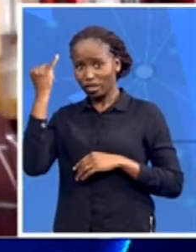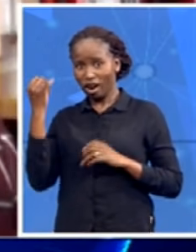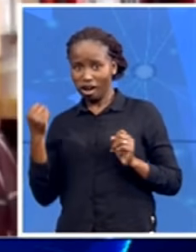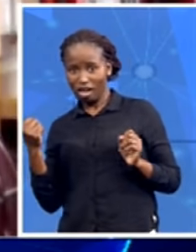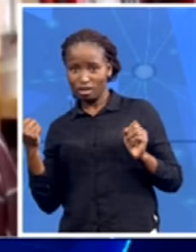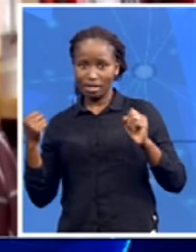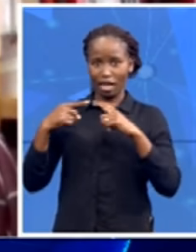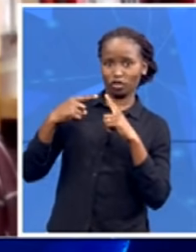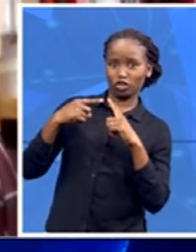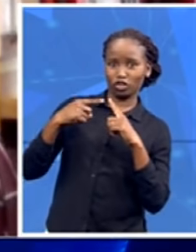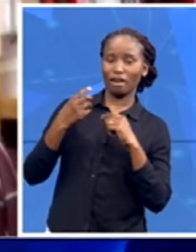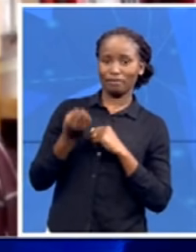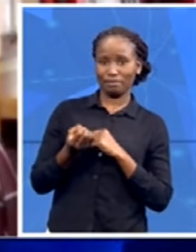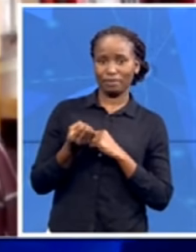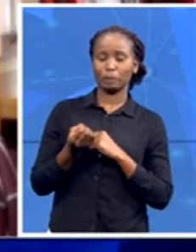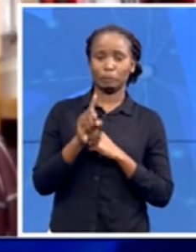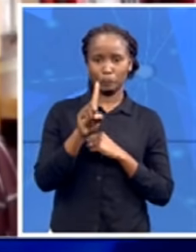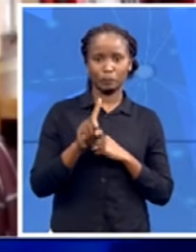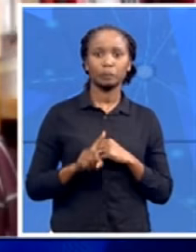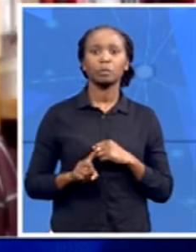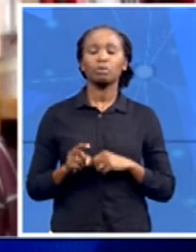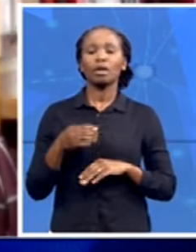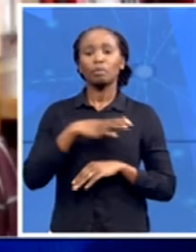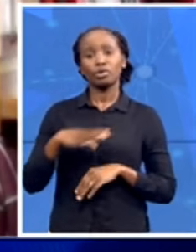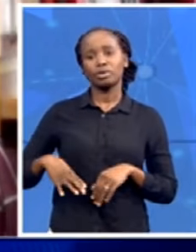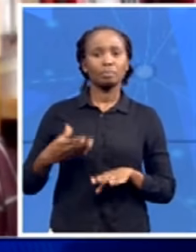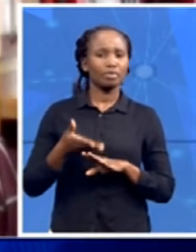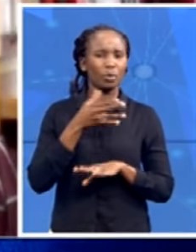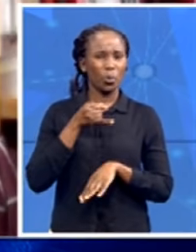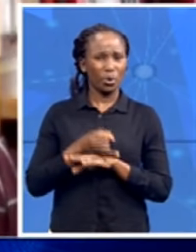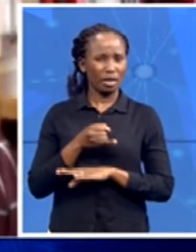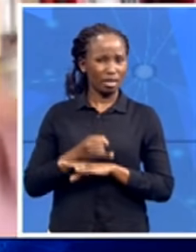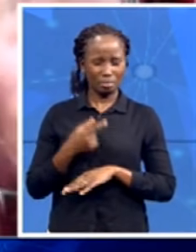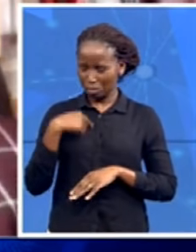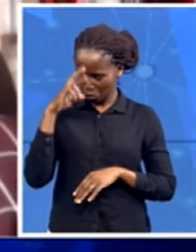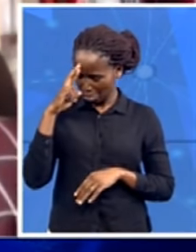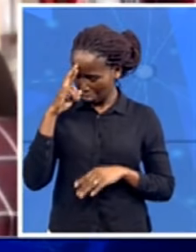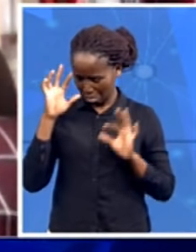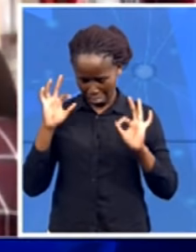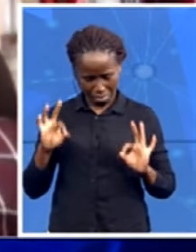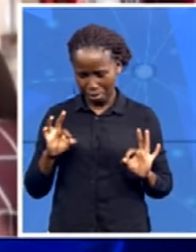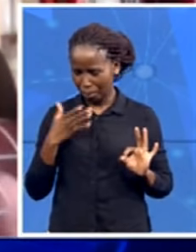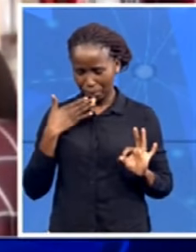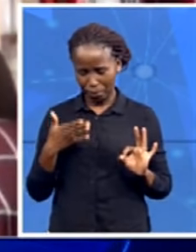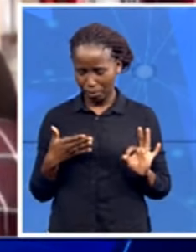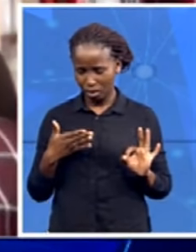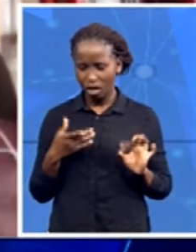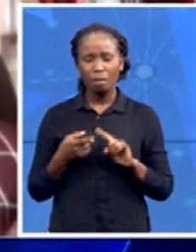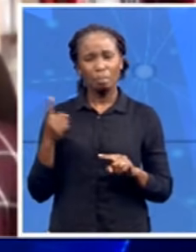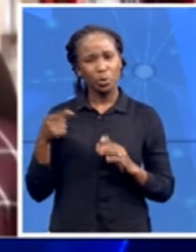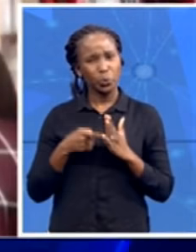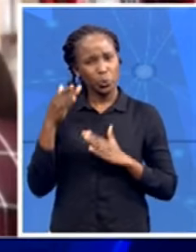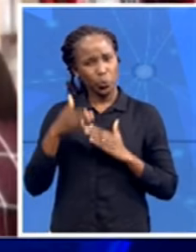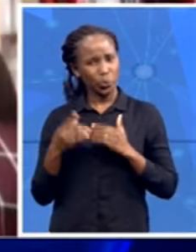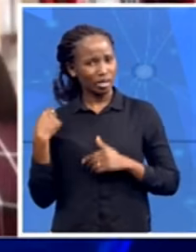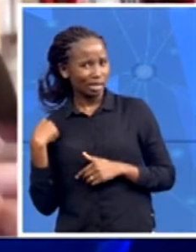earlier on, I think, I can't remember when it was, over the weekend or 2 weeks ago, he was